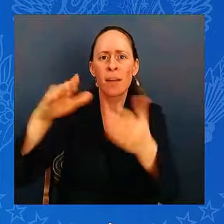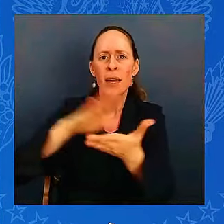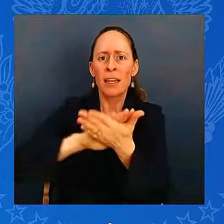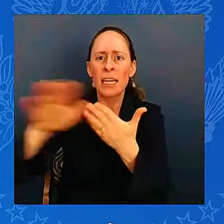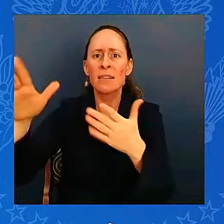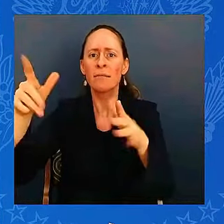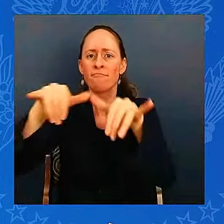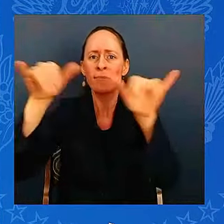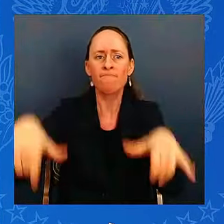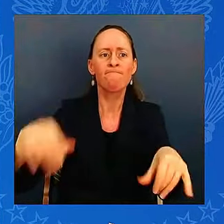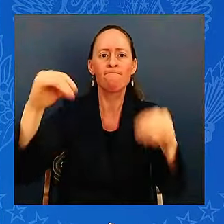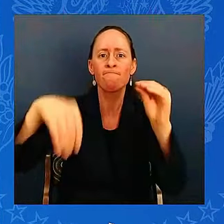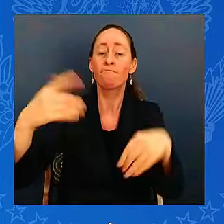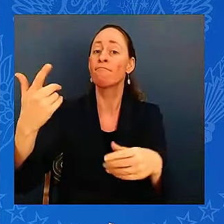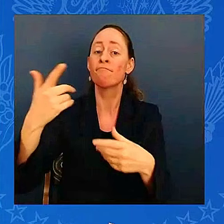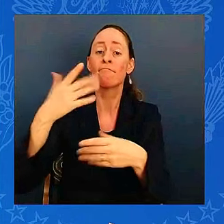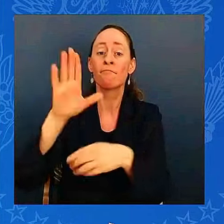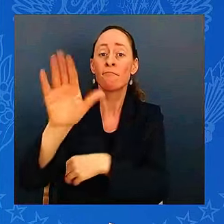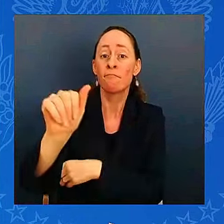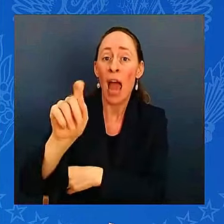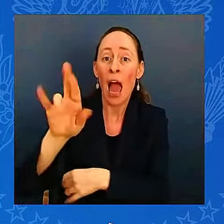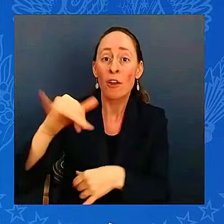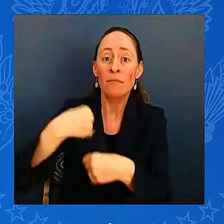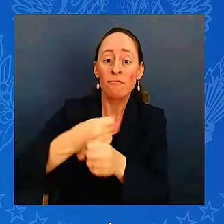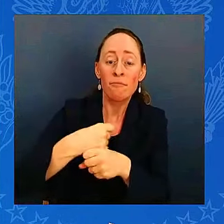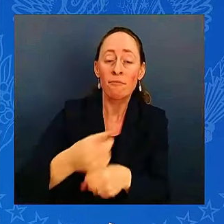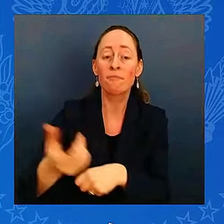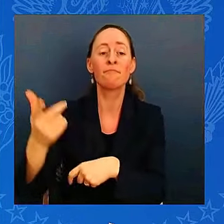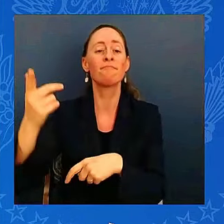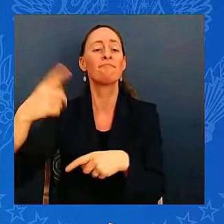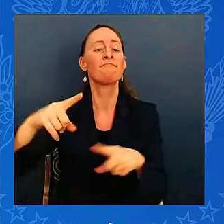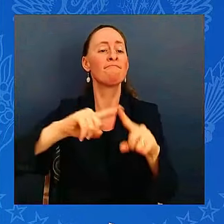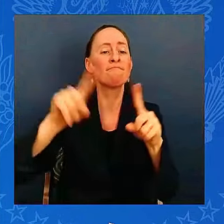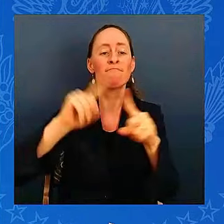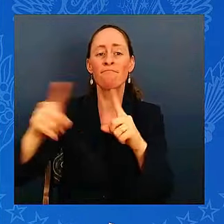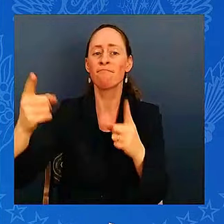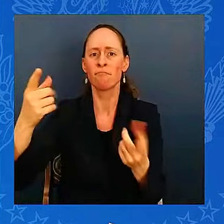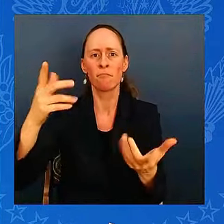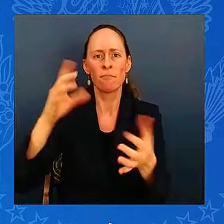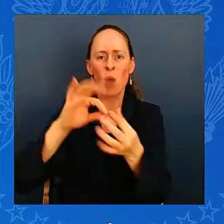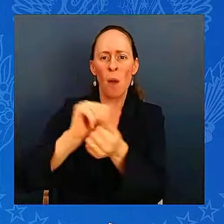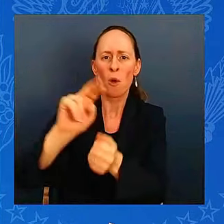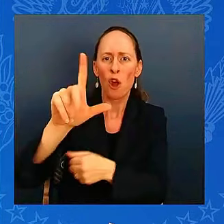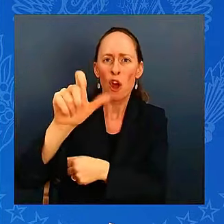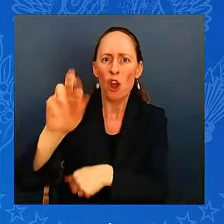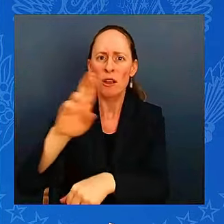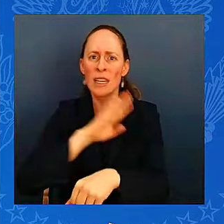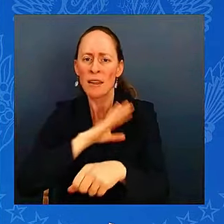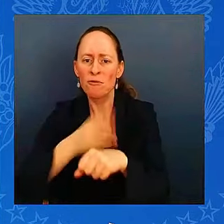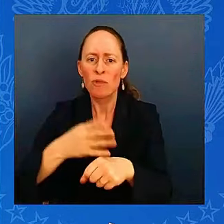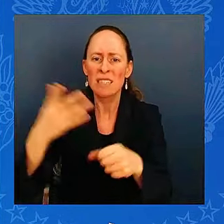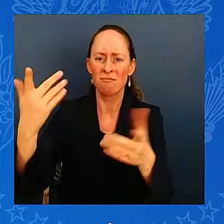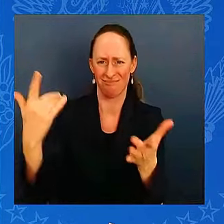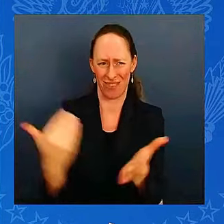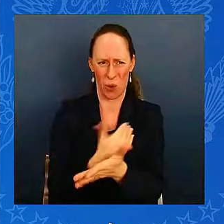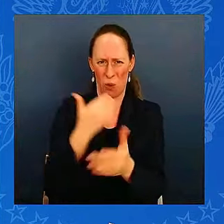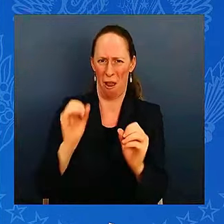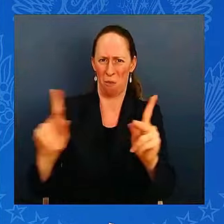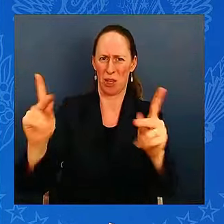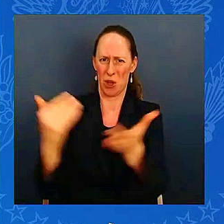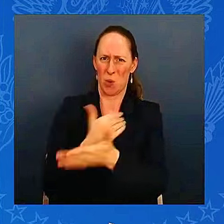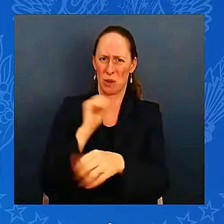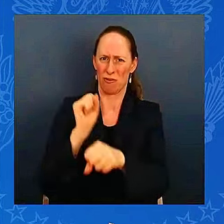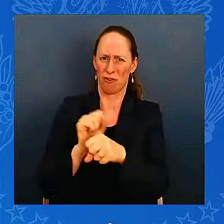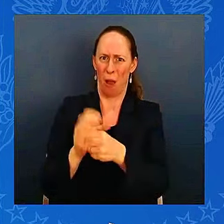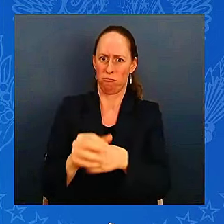will create hundreds of thousands of jobs for American workers. In fact, along with other historic investments in infrastructure, and our